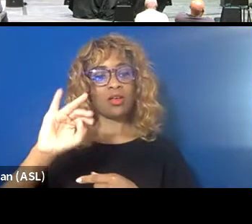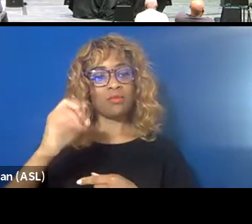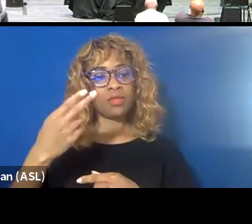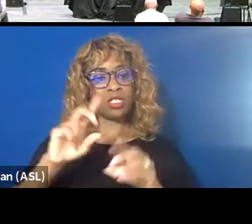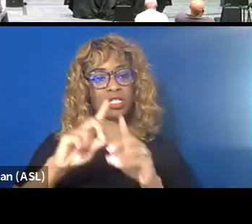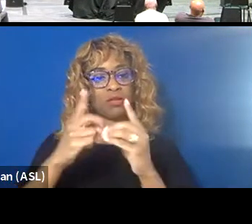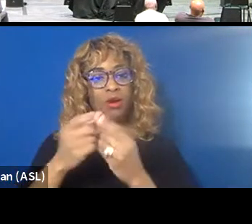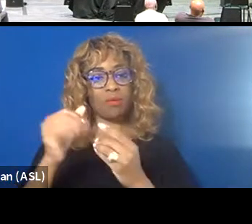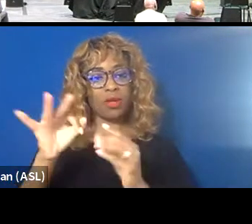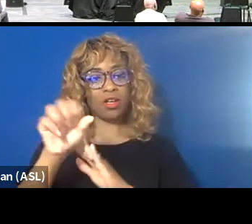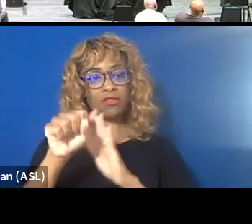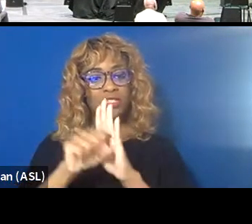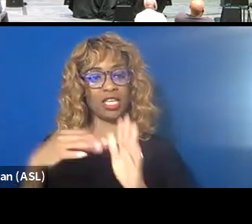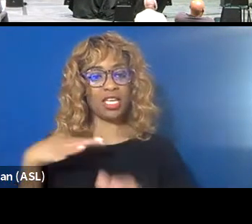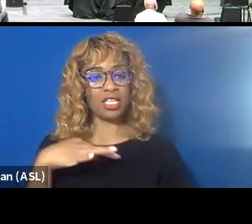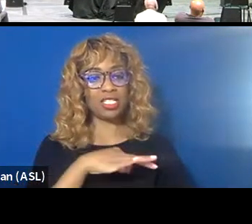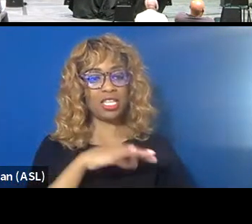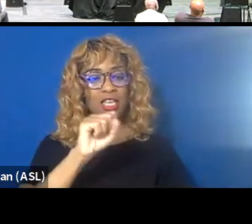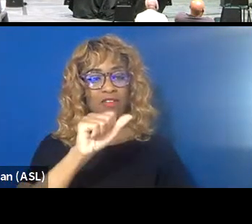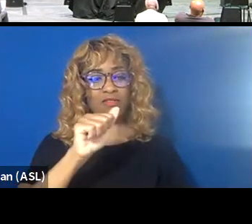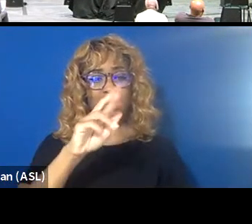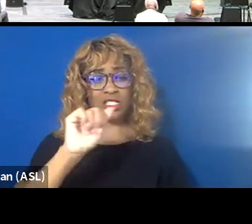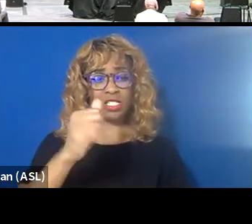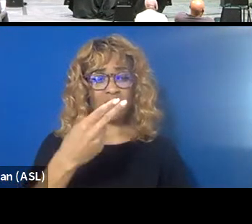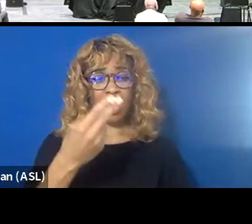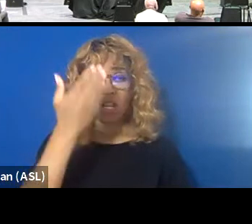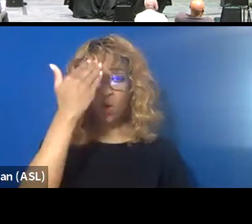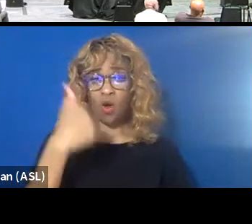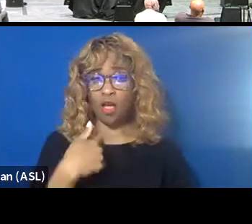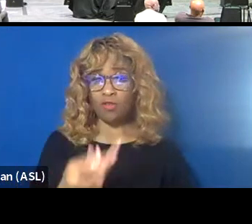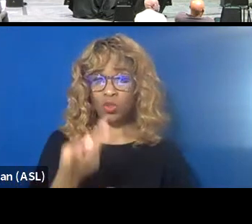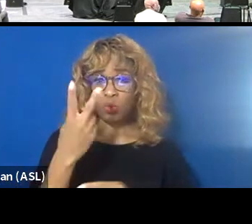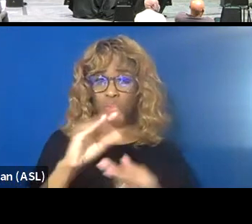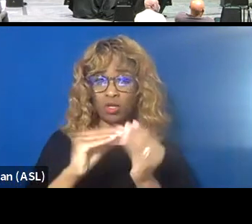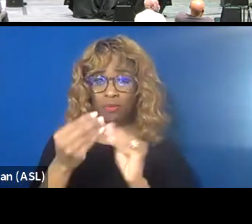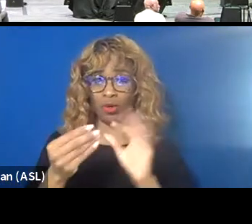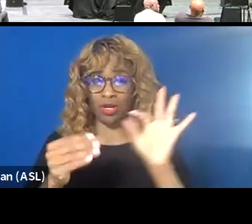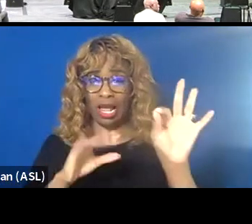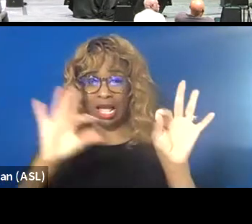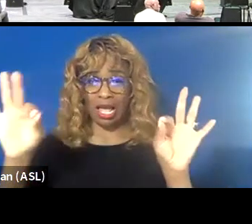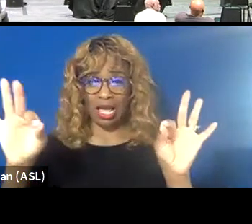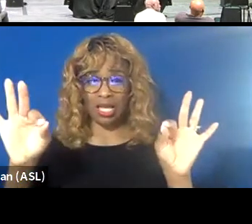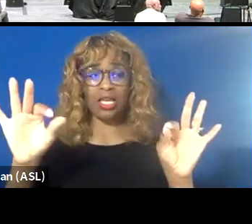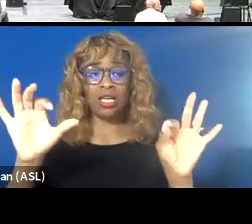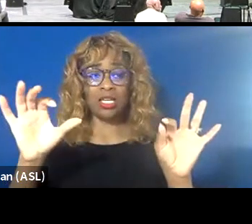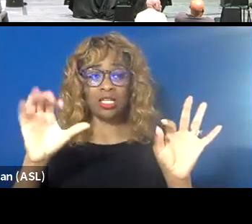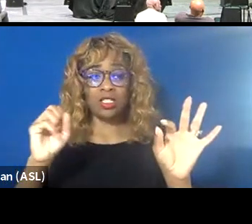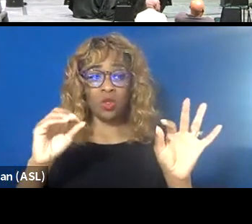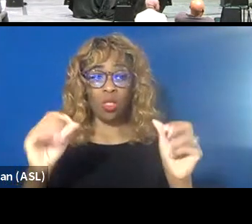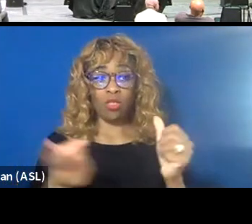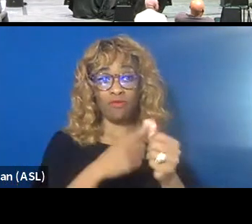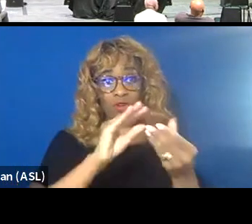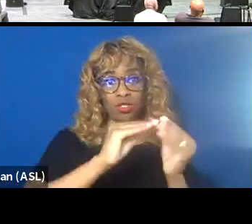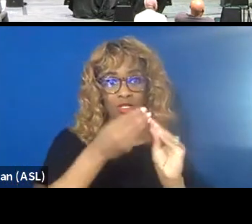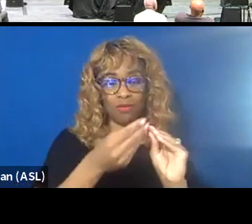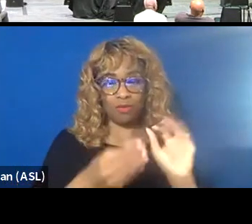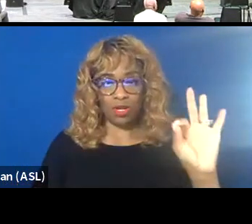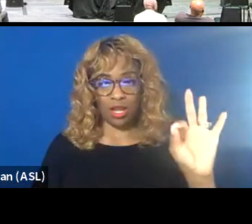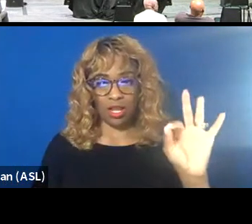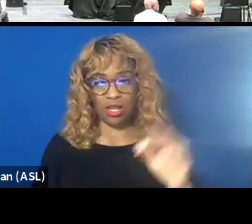State staff, Sarah Reinhardt. I know we had 2 number 9s, so I'm gonna call the first number